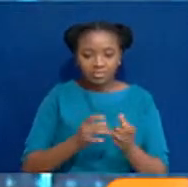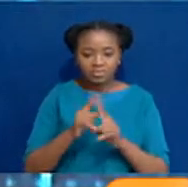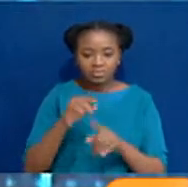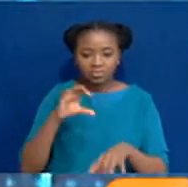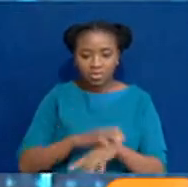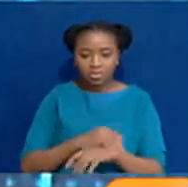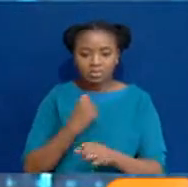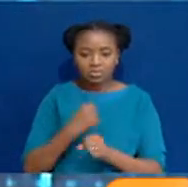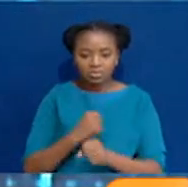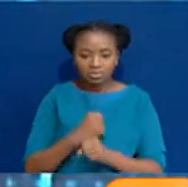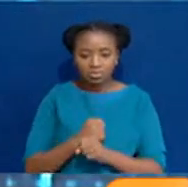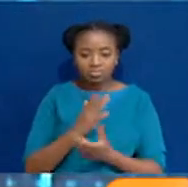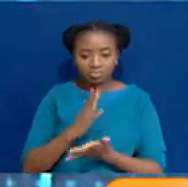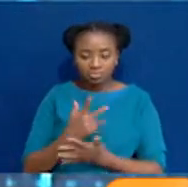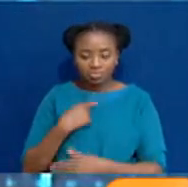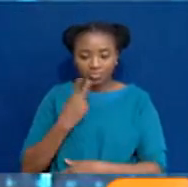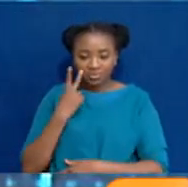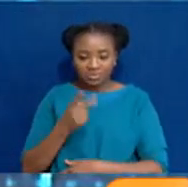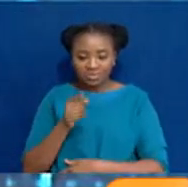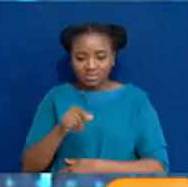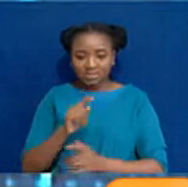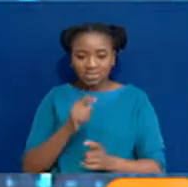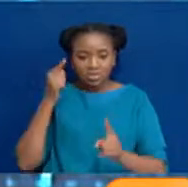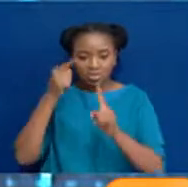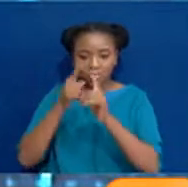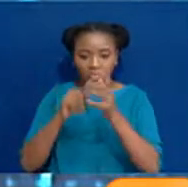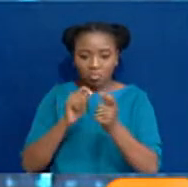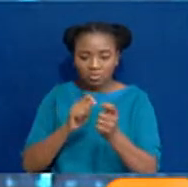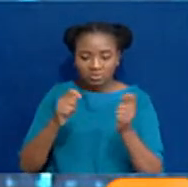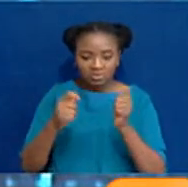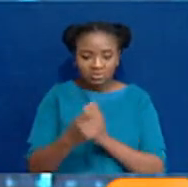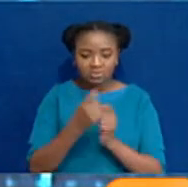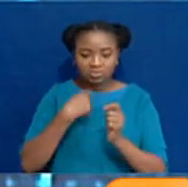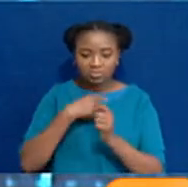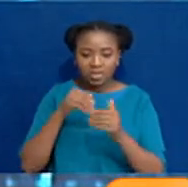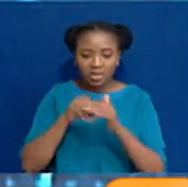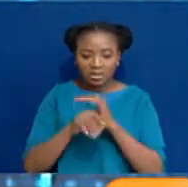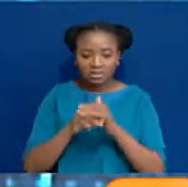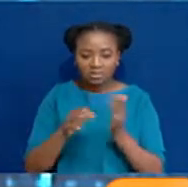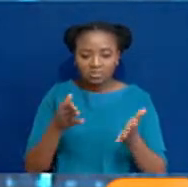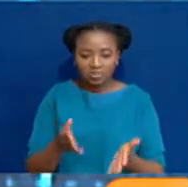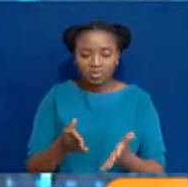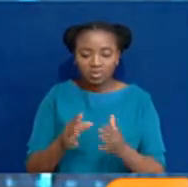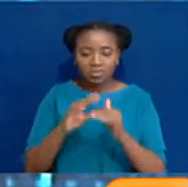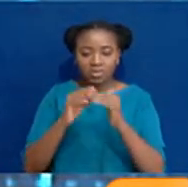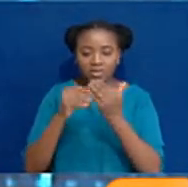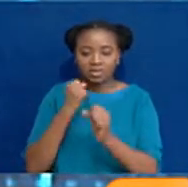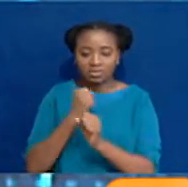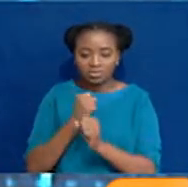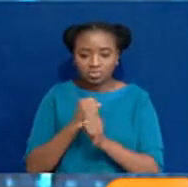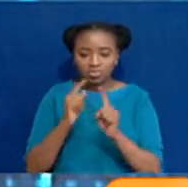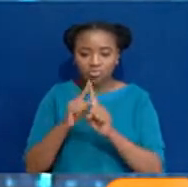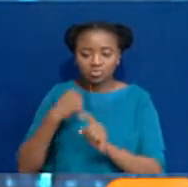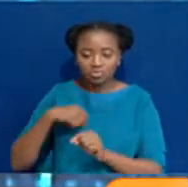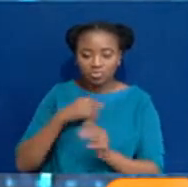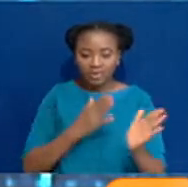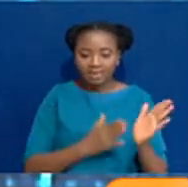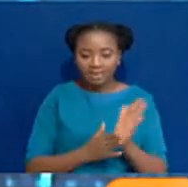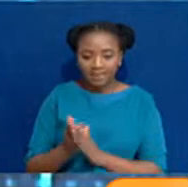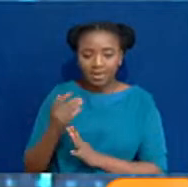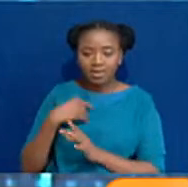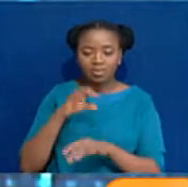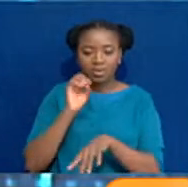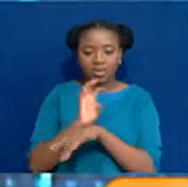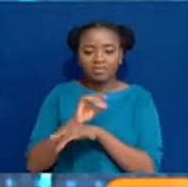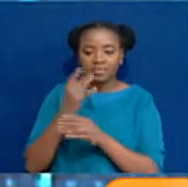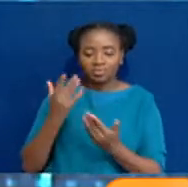this really is the critical game changer that we have available at our disposal for purposes of creating jobs. We envisage that within a